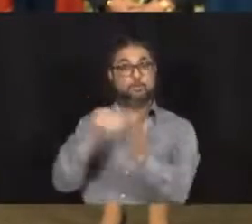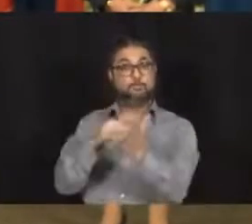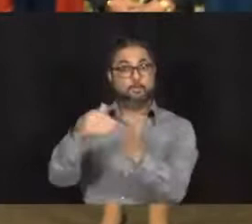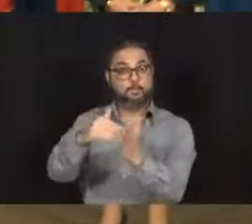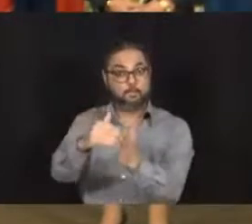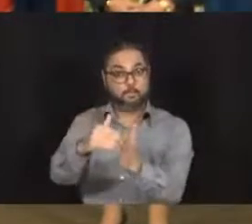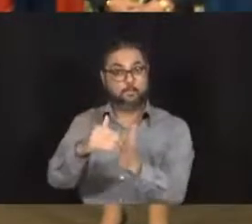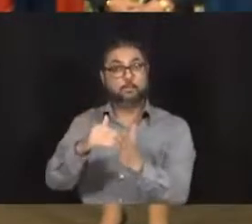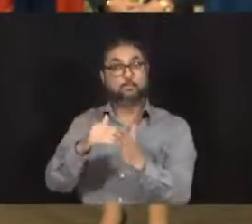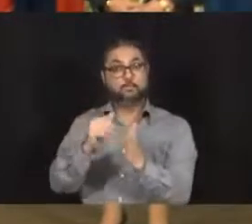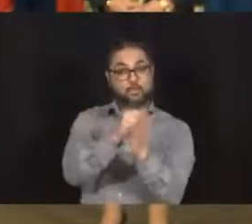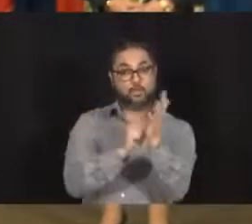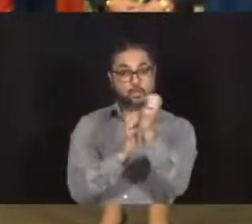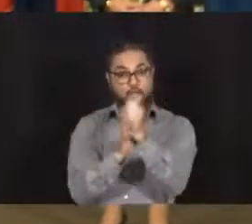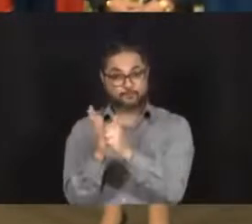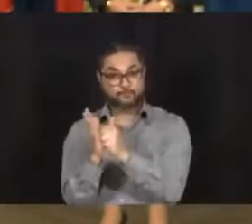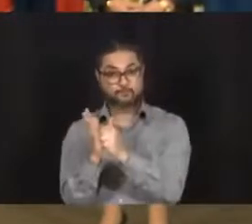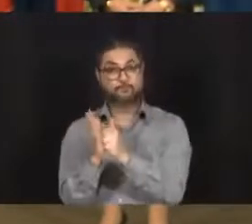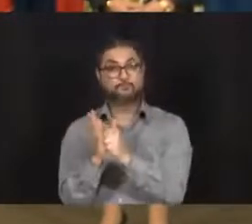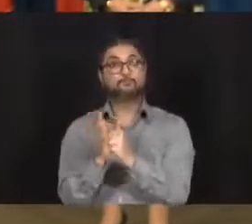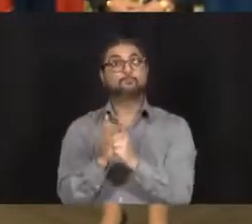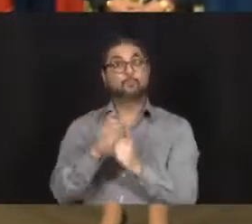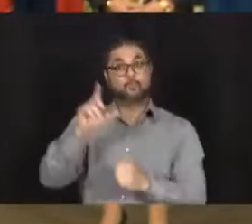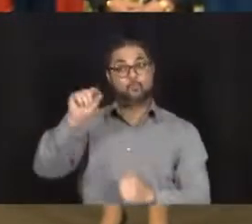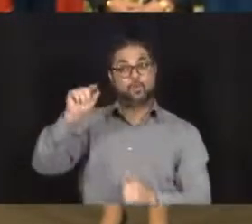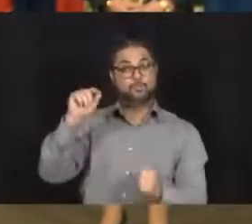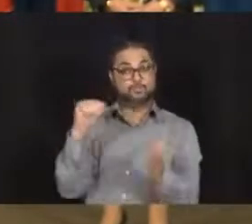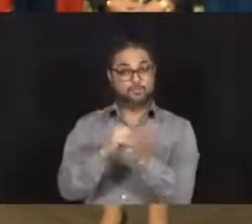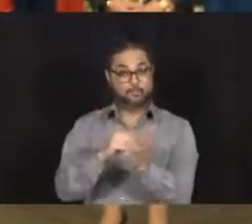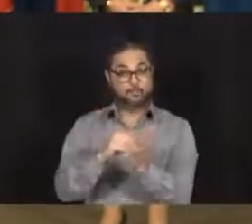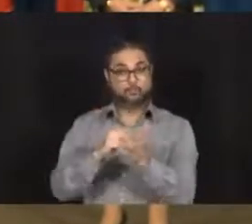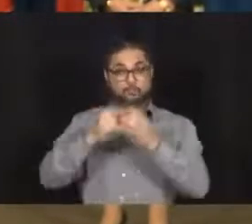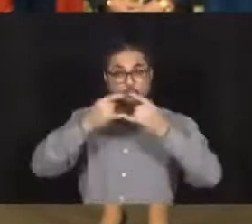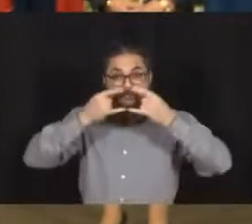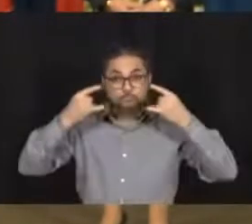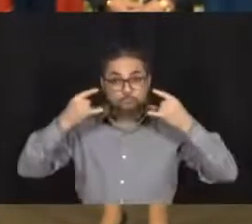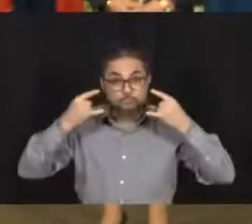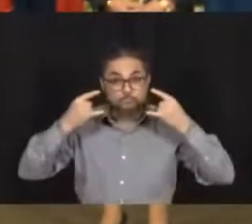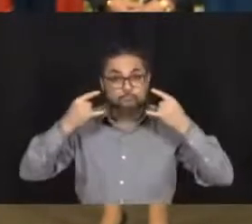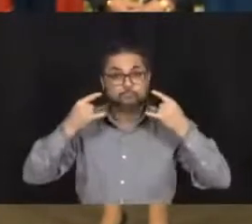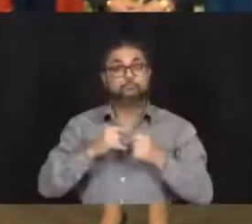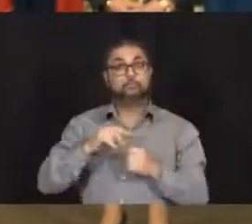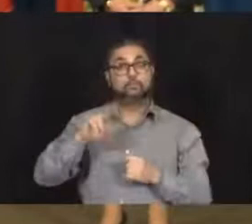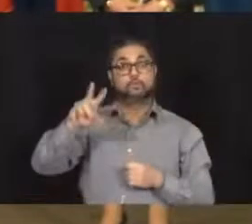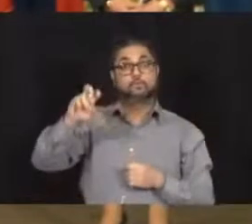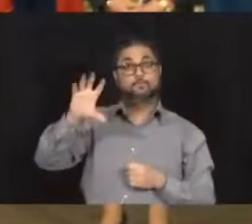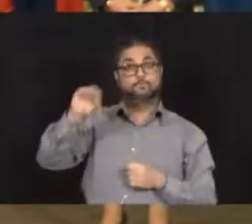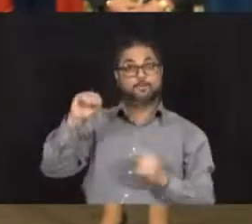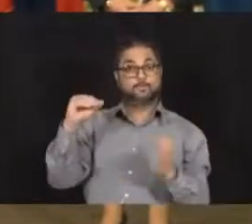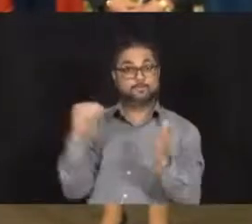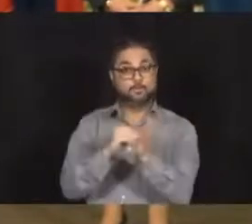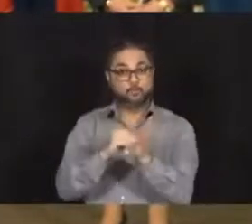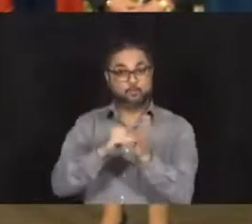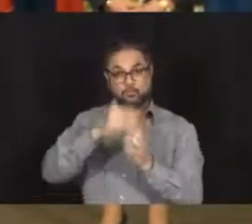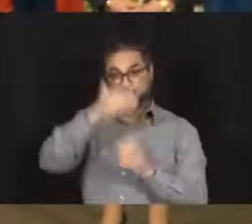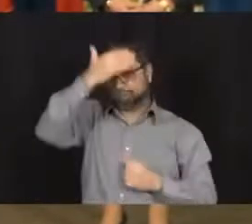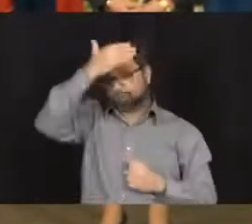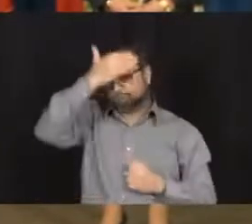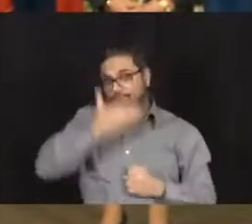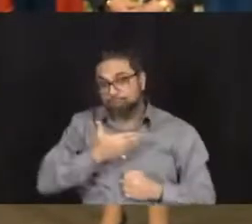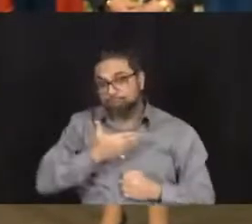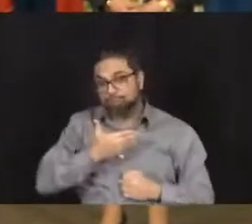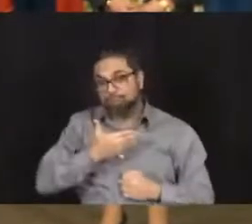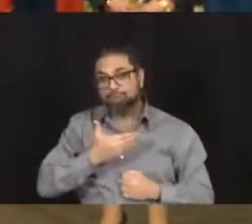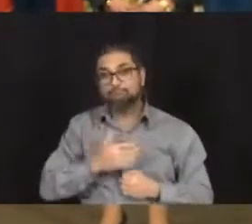and 250,000 face shields. We purchased 50,000 units of hand sanitizer for our